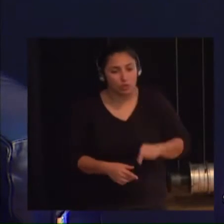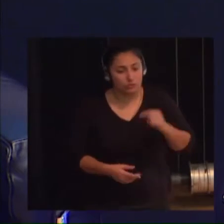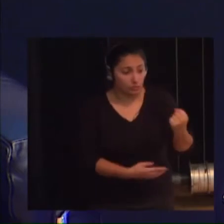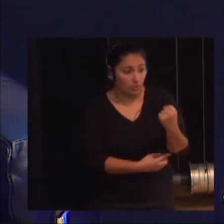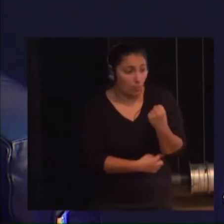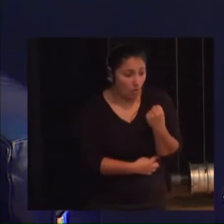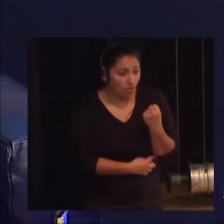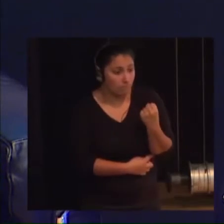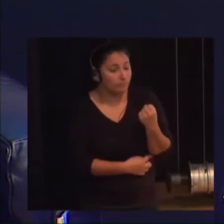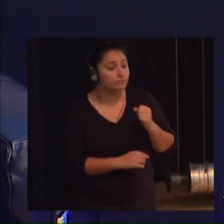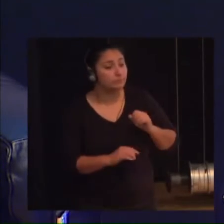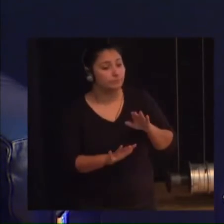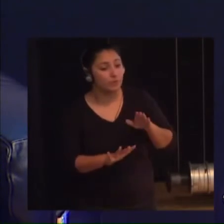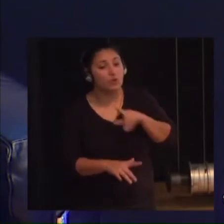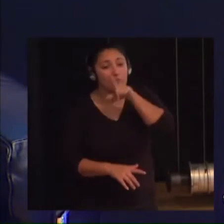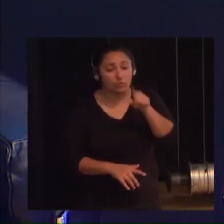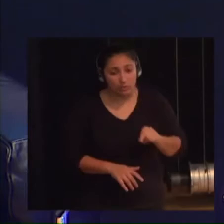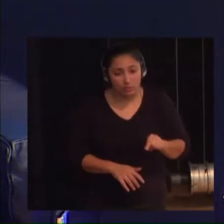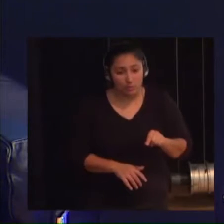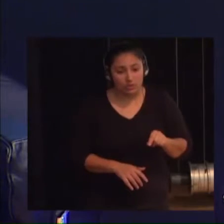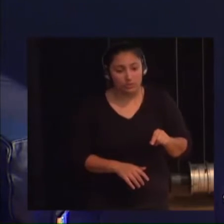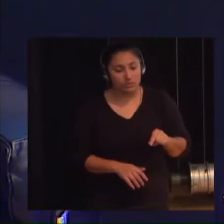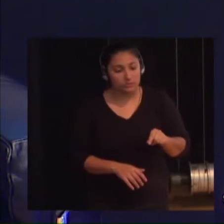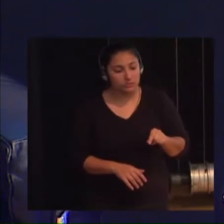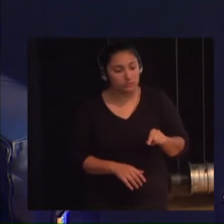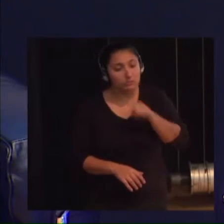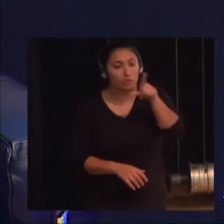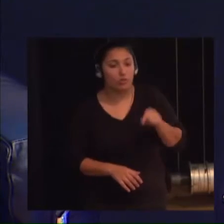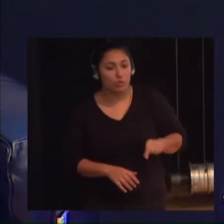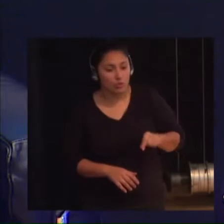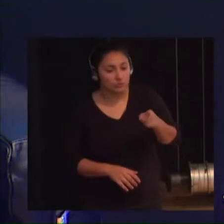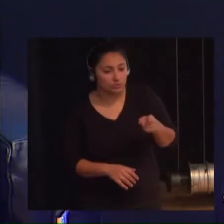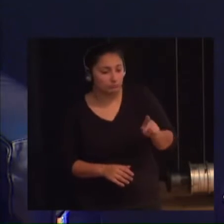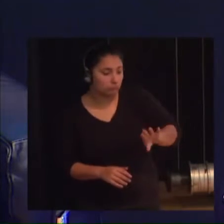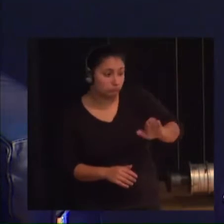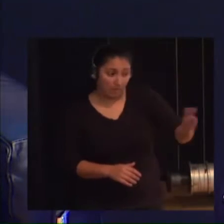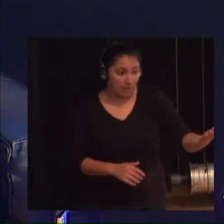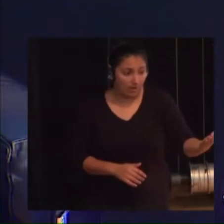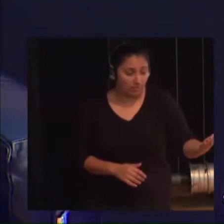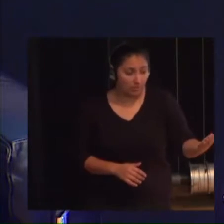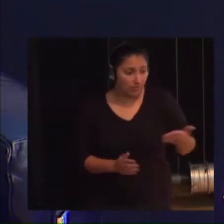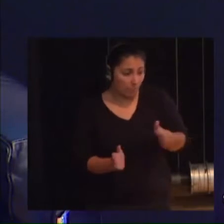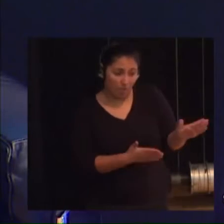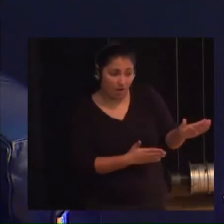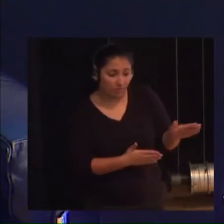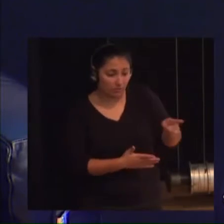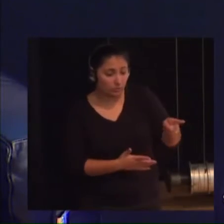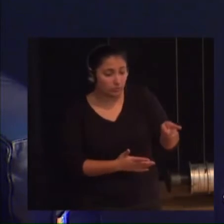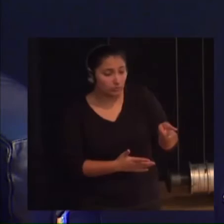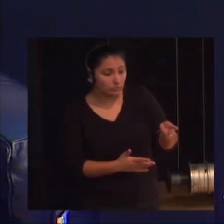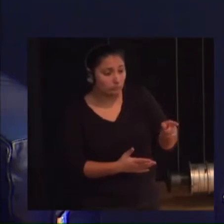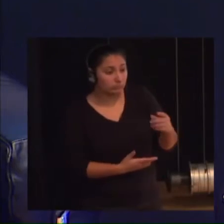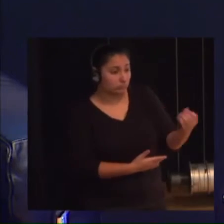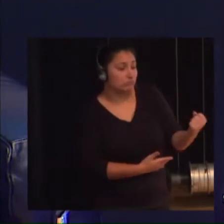that support our work that provide their own checks and balances, because there's no one organisation in overall control. That said, if I